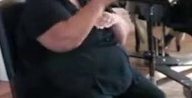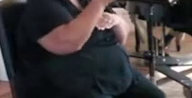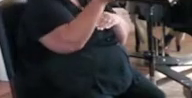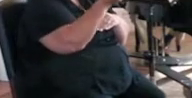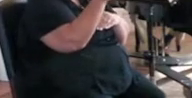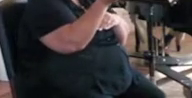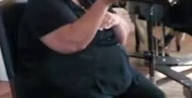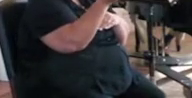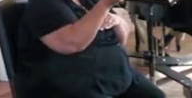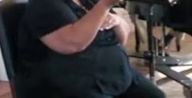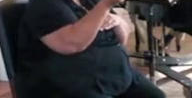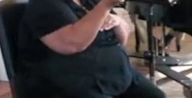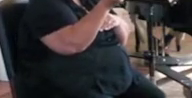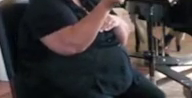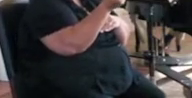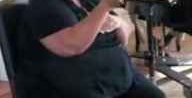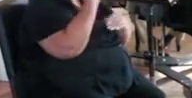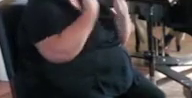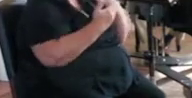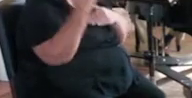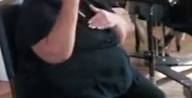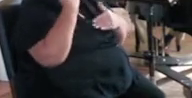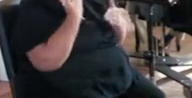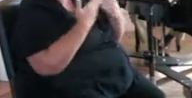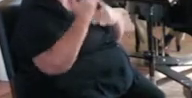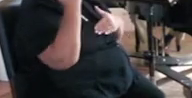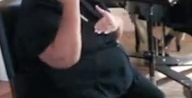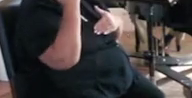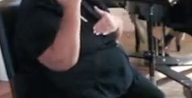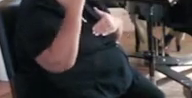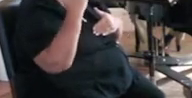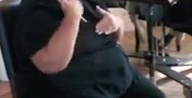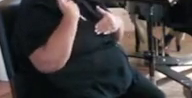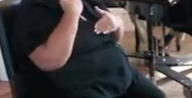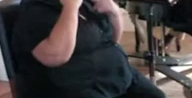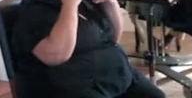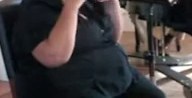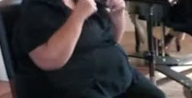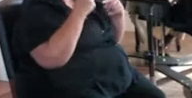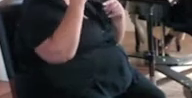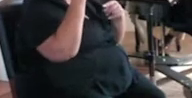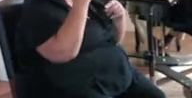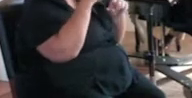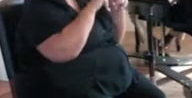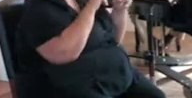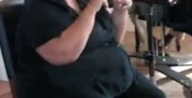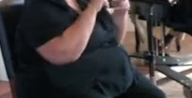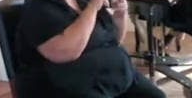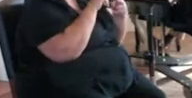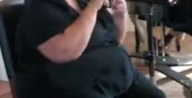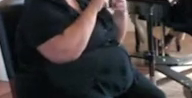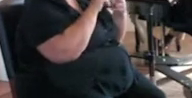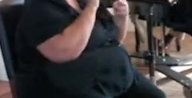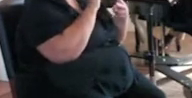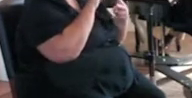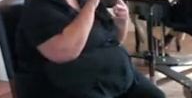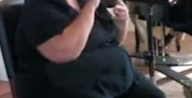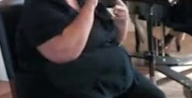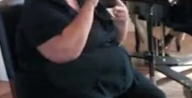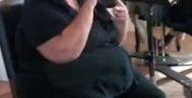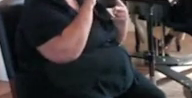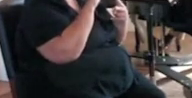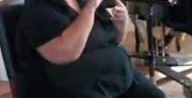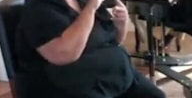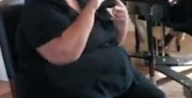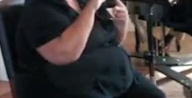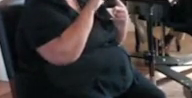Good morning. Good morning. I actually have an announcement on 2 ecclesiastical councils. We have 2 exciting councils coming up. And for